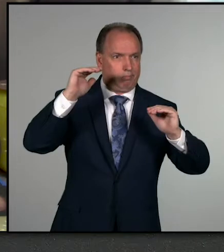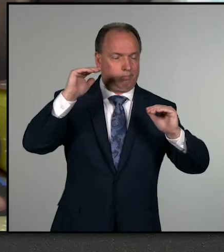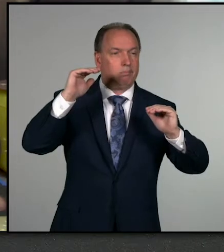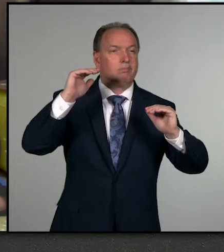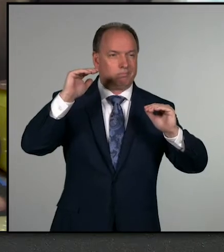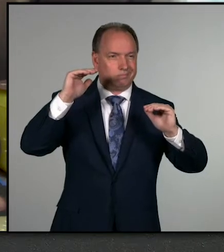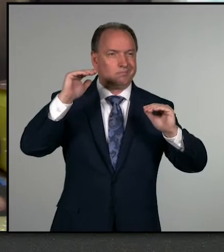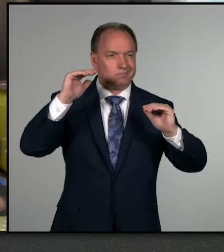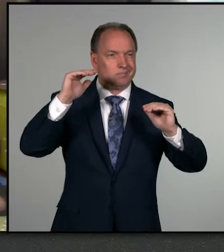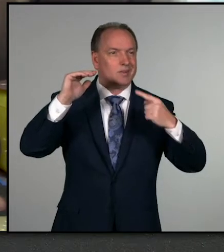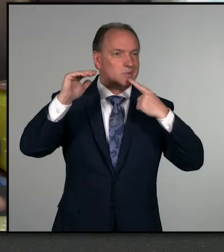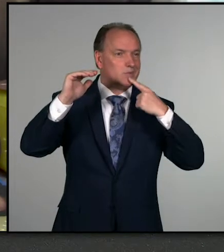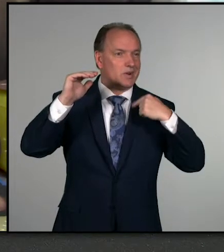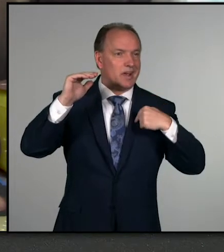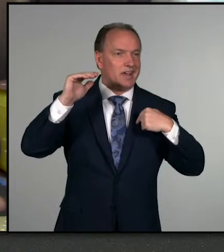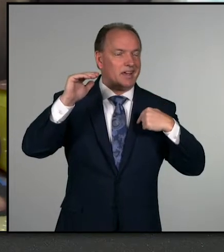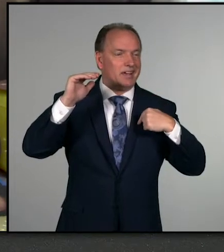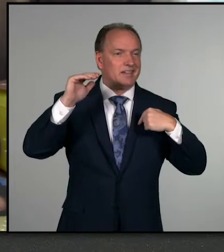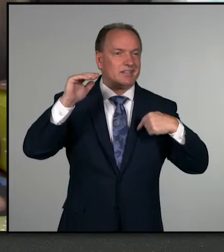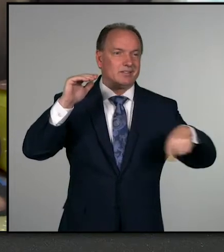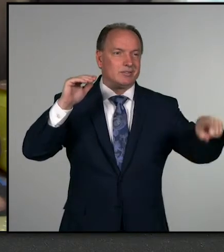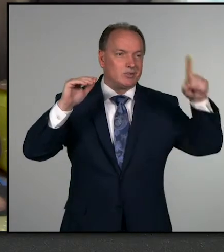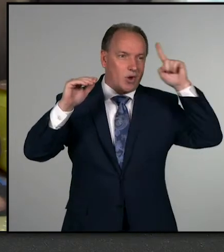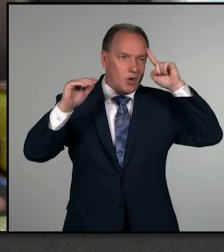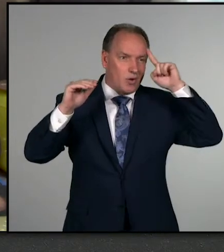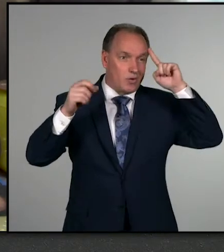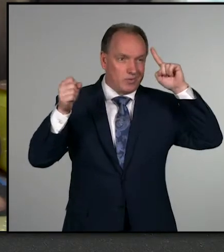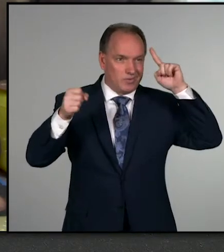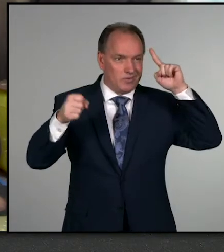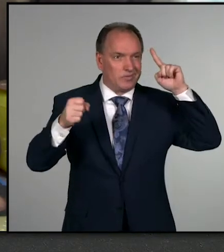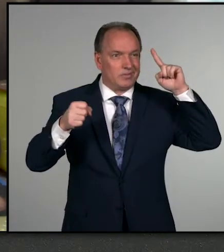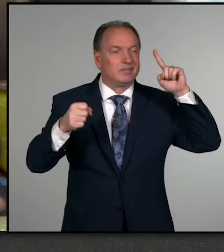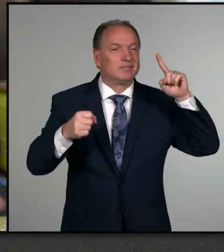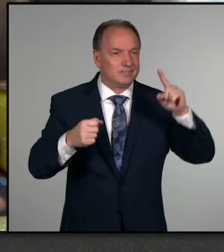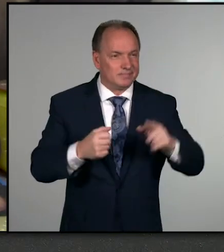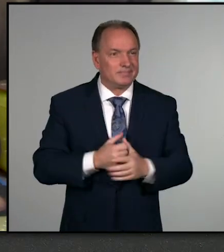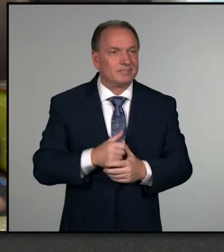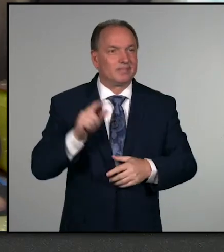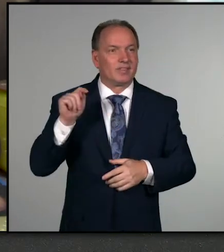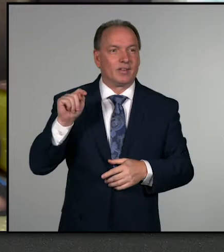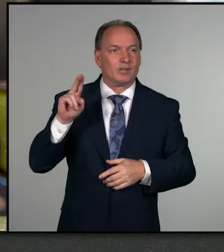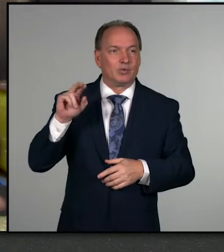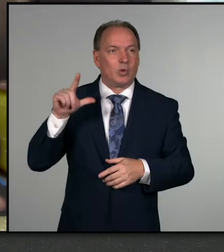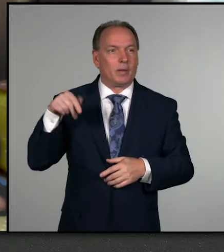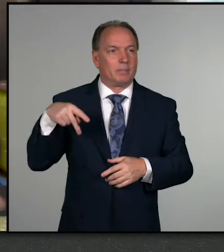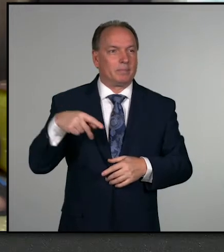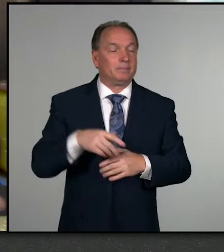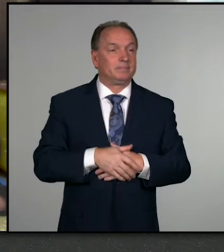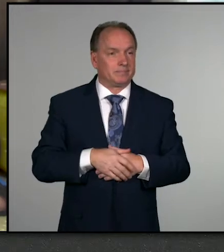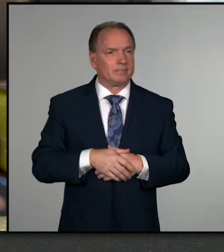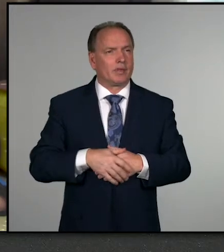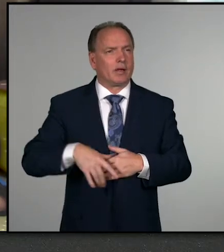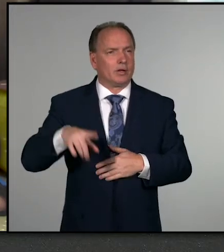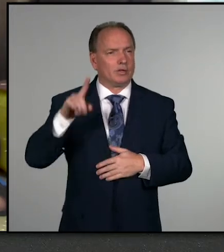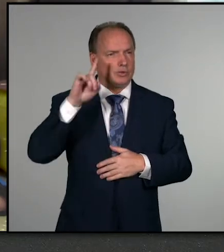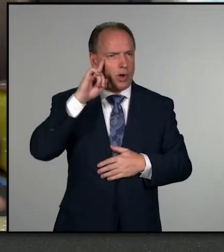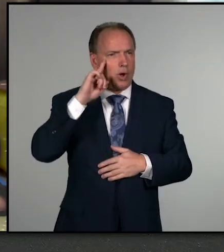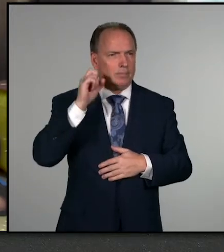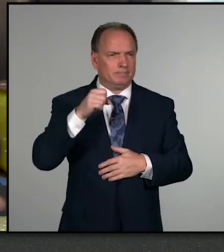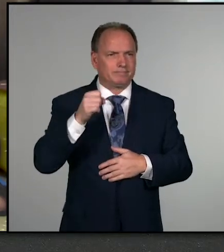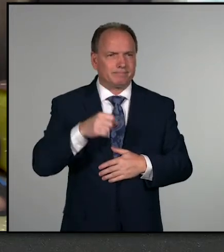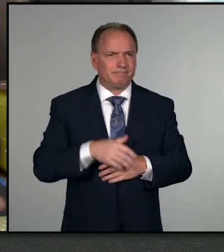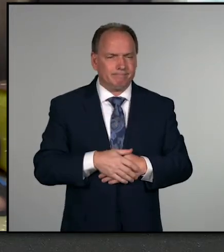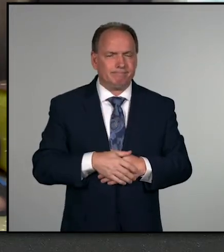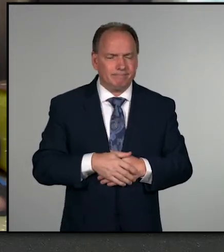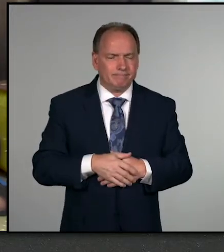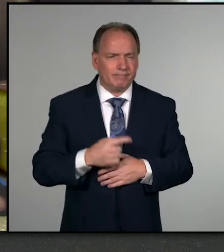hydrangea and here's my tulip. What do you think? The tulips. The tulips are taller, boys